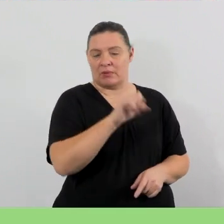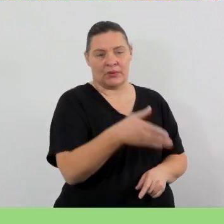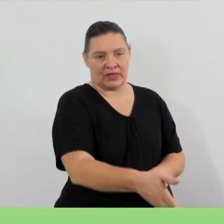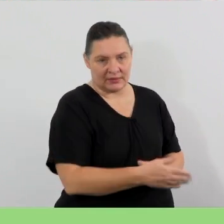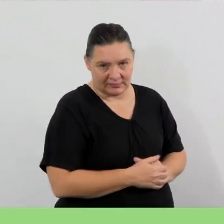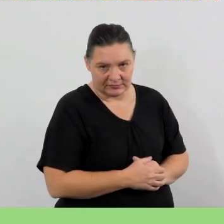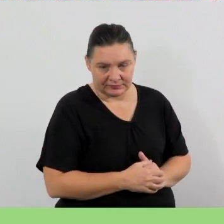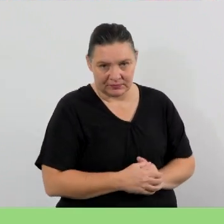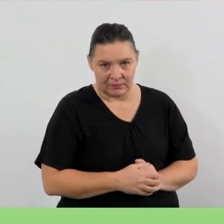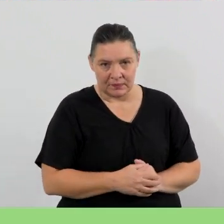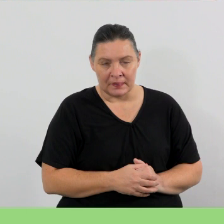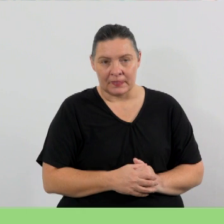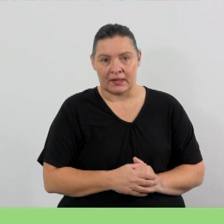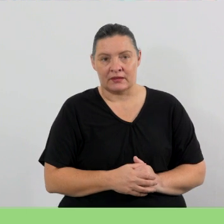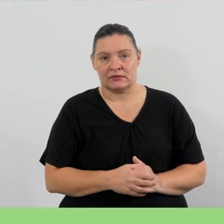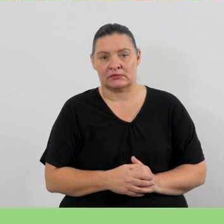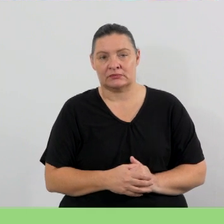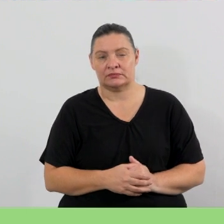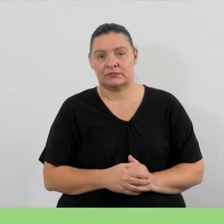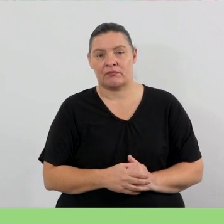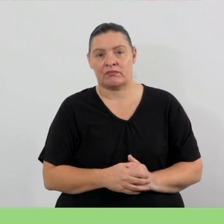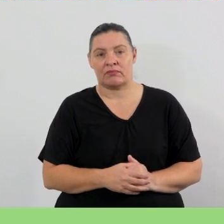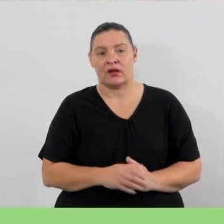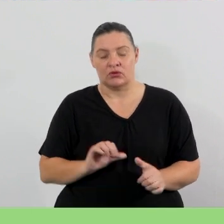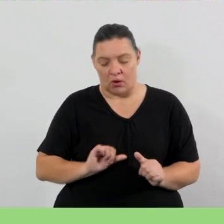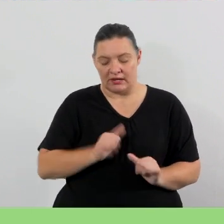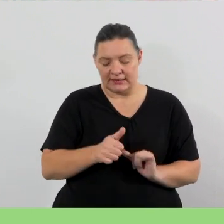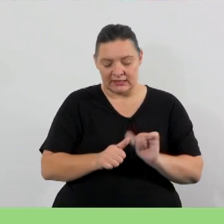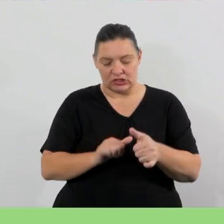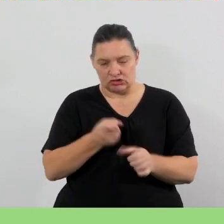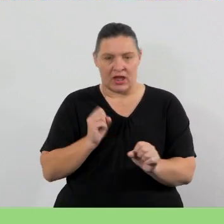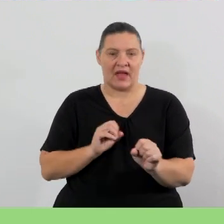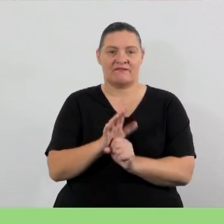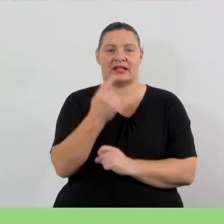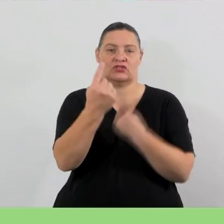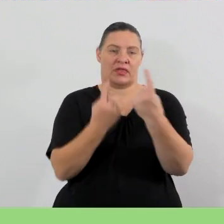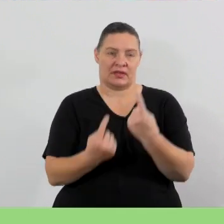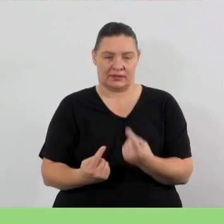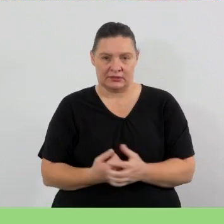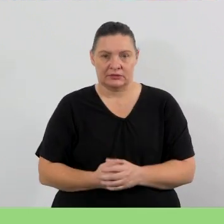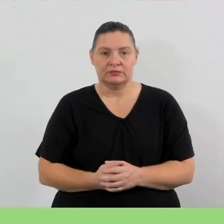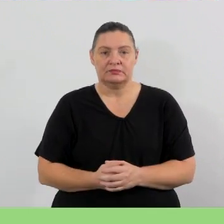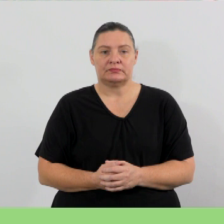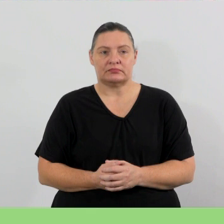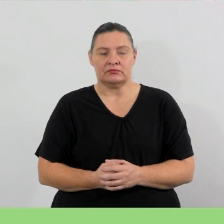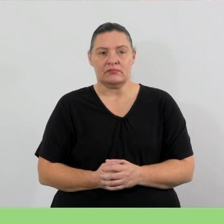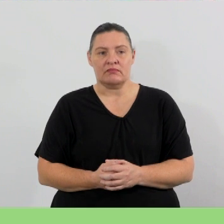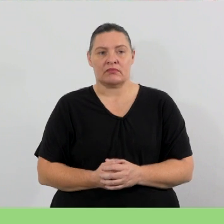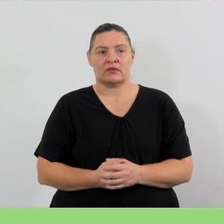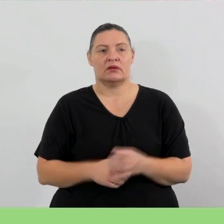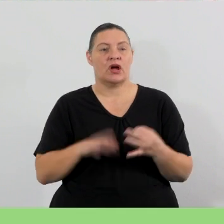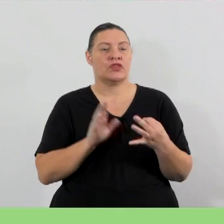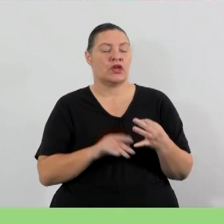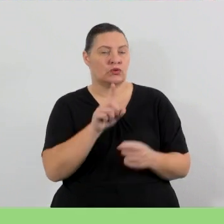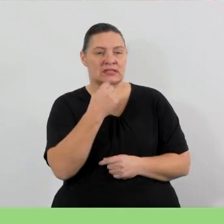thing, it's the producers affect the primary, the secondary, up until the tertiary. So